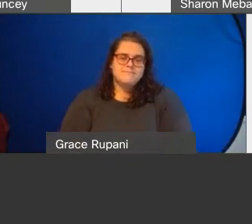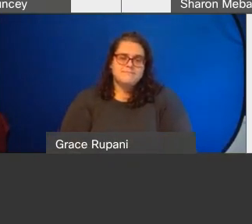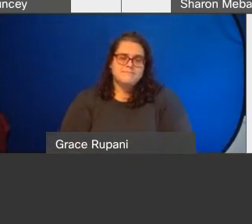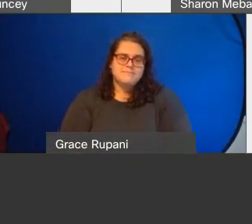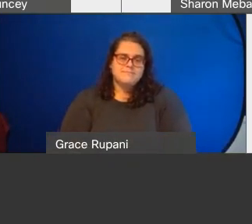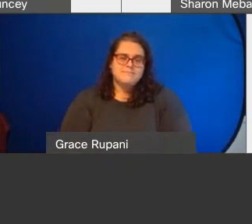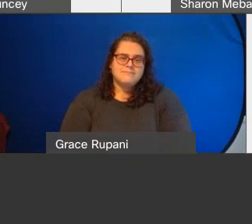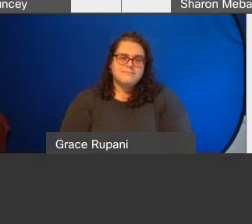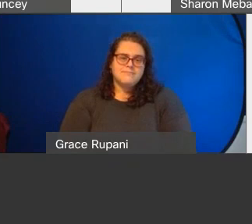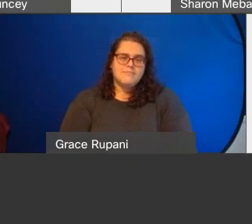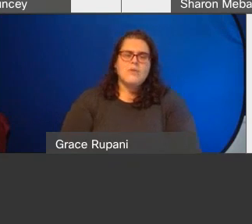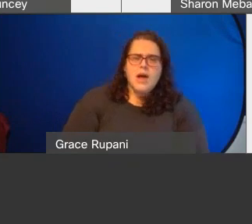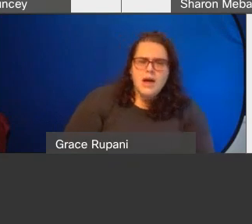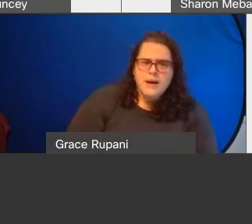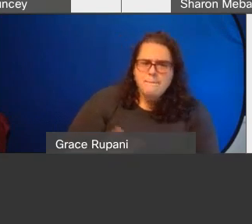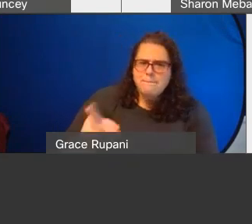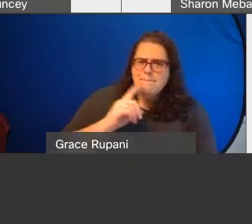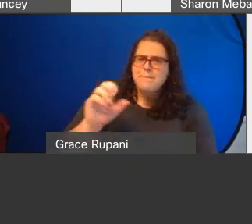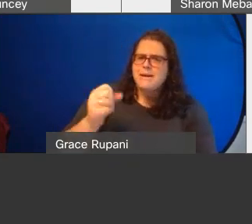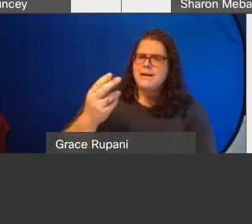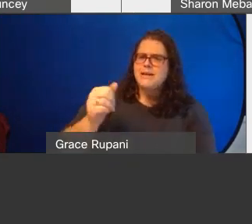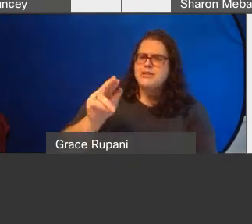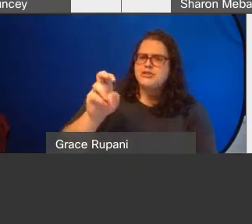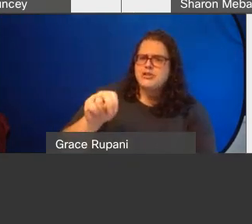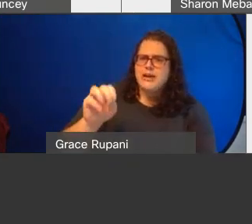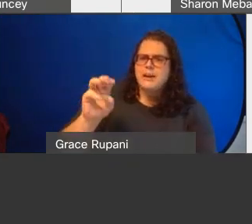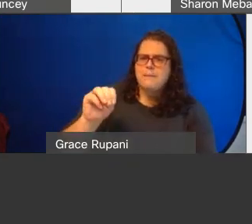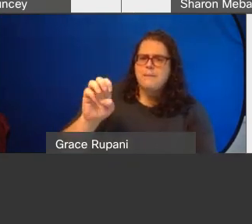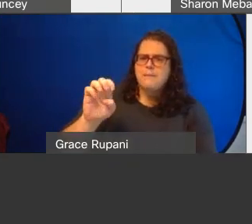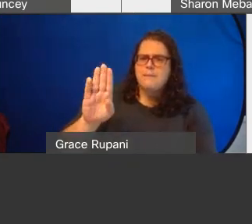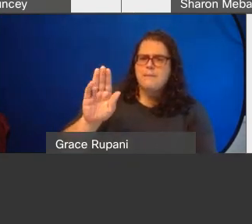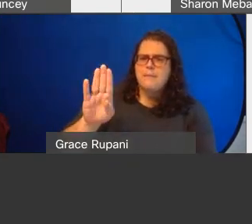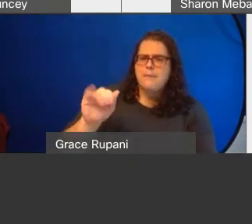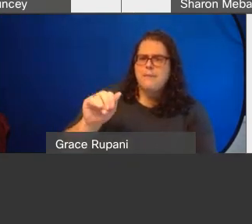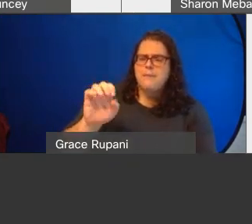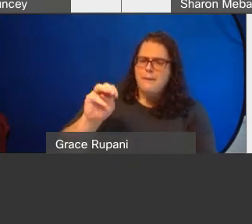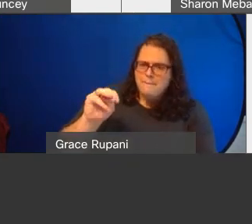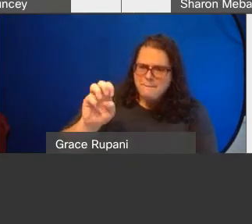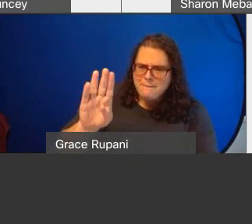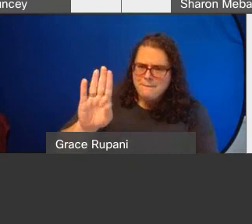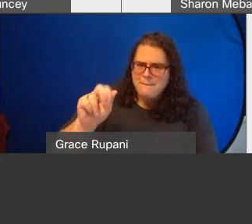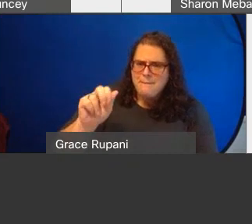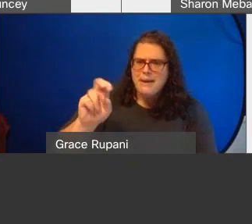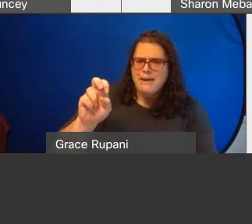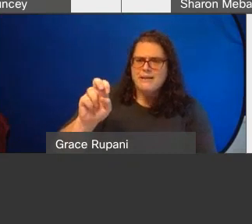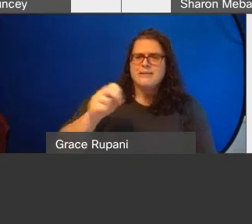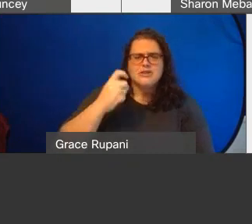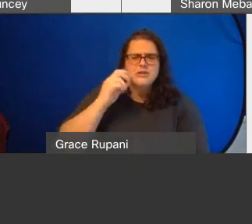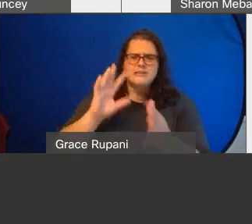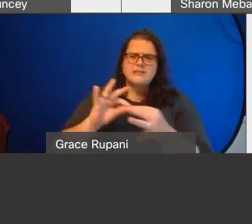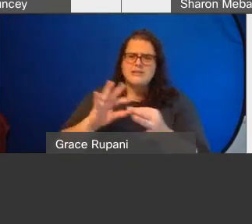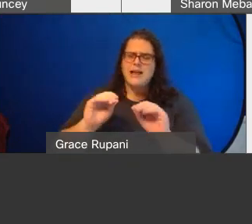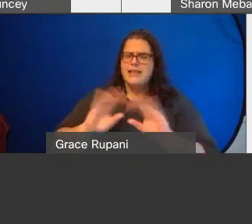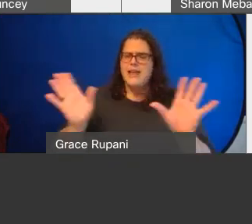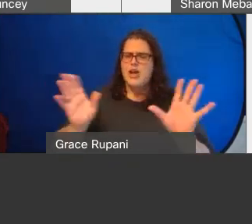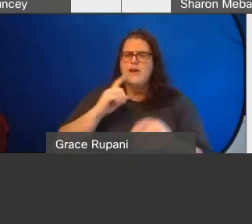And Sharon Mebane from DC Health just clarified that universal masking and eye protection are required by all